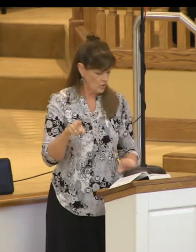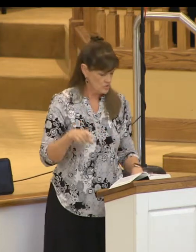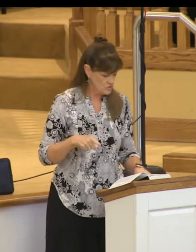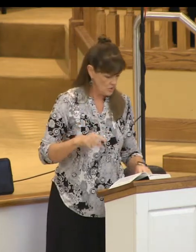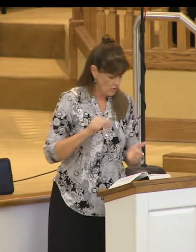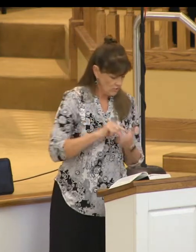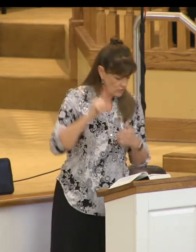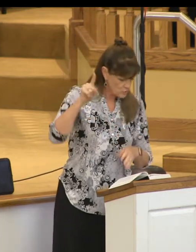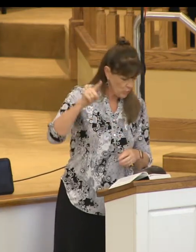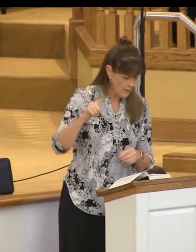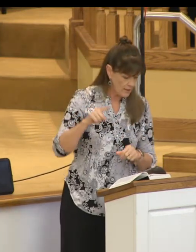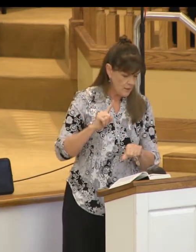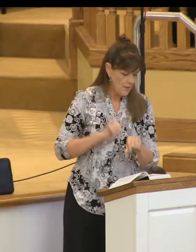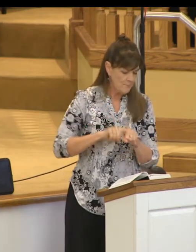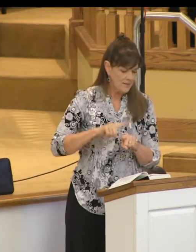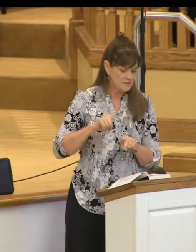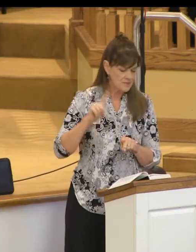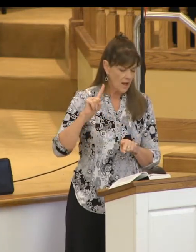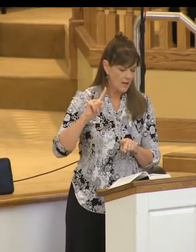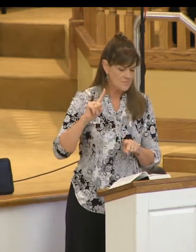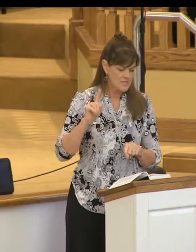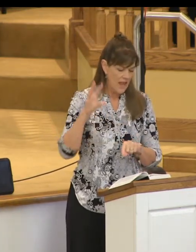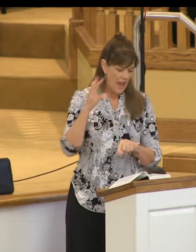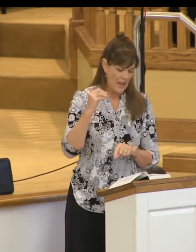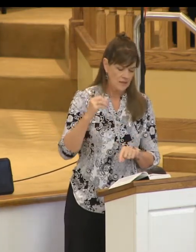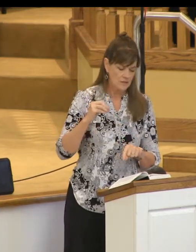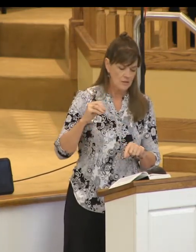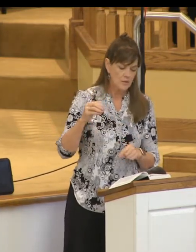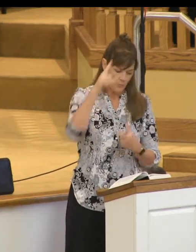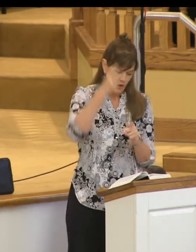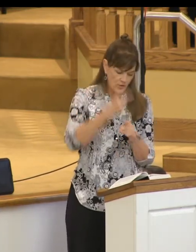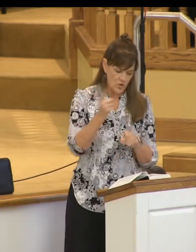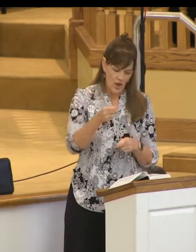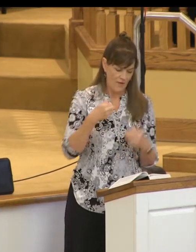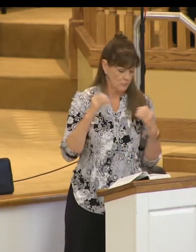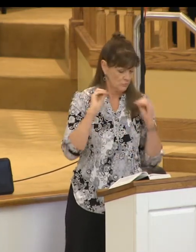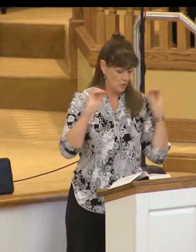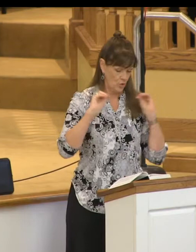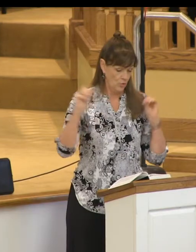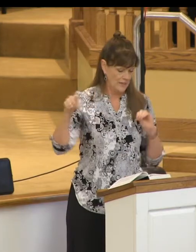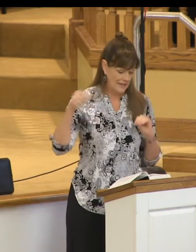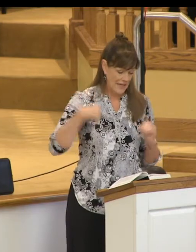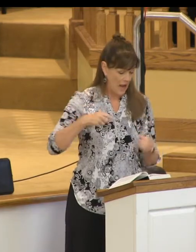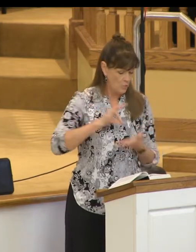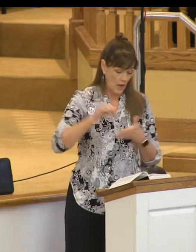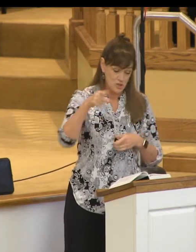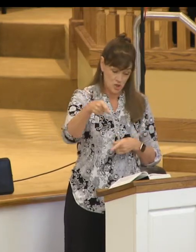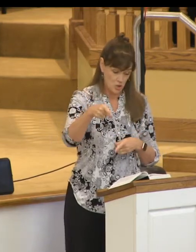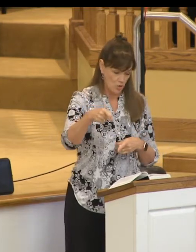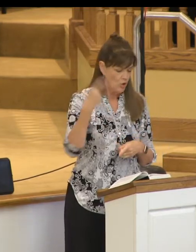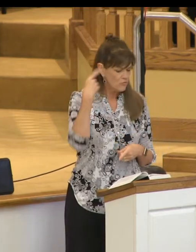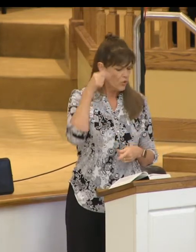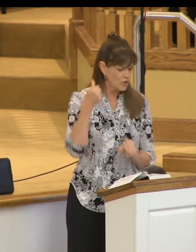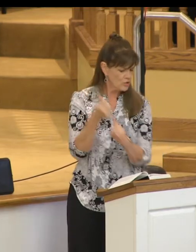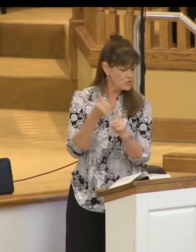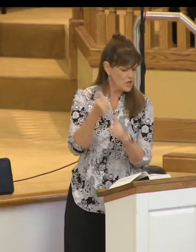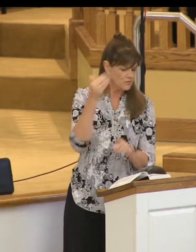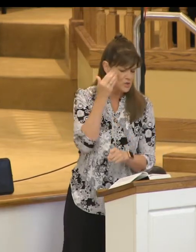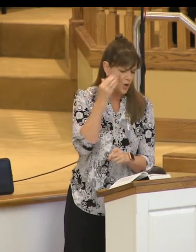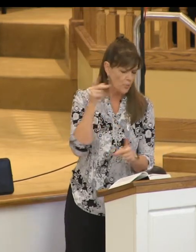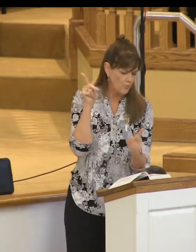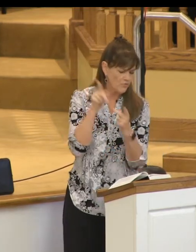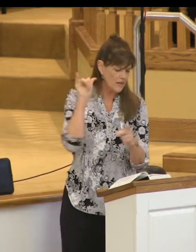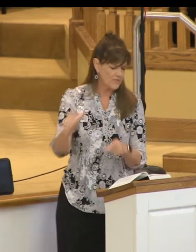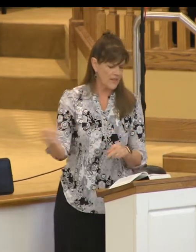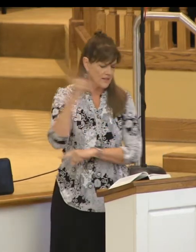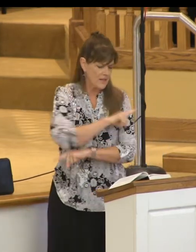of the times and the seasons, brethren, you have no need that I write unto you. For yourselves know perfectly that the day of the Lord